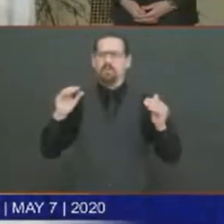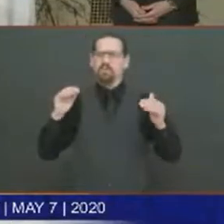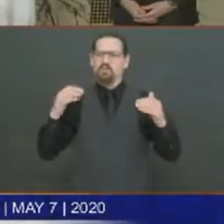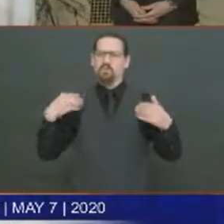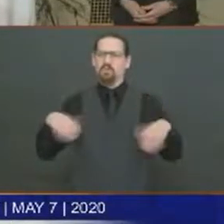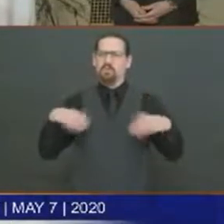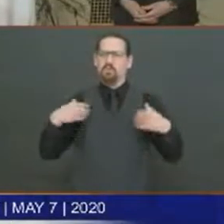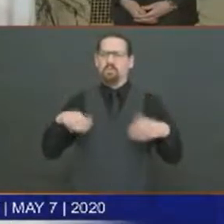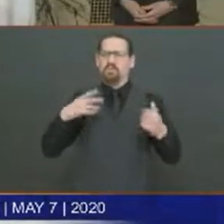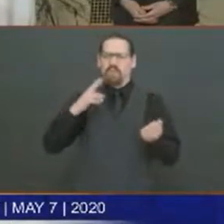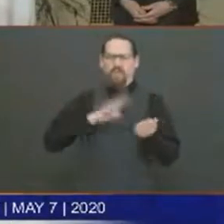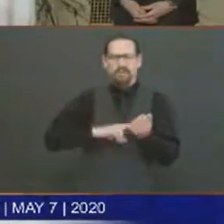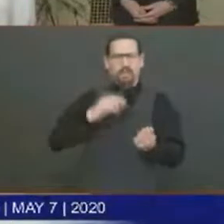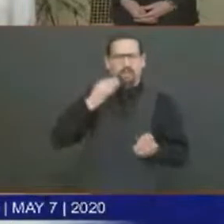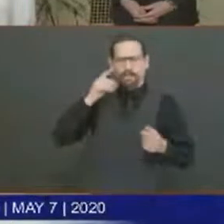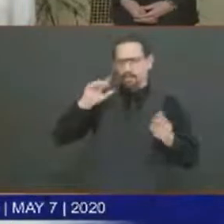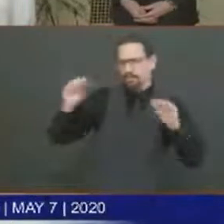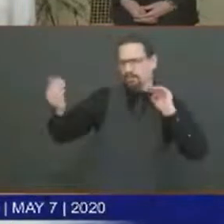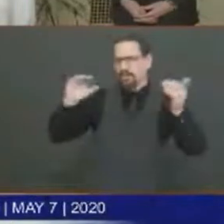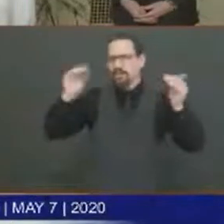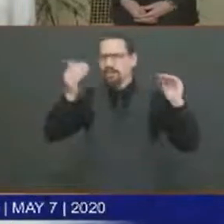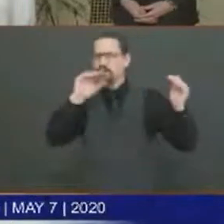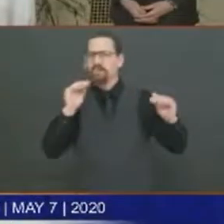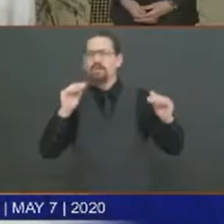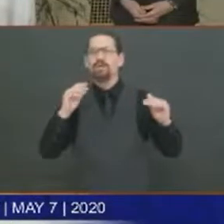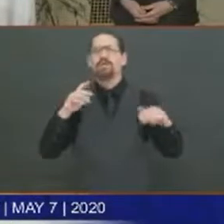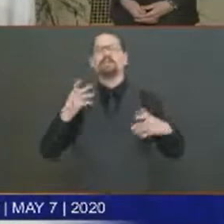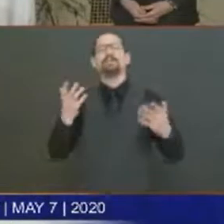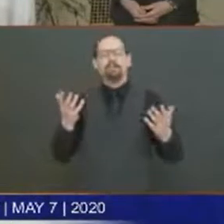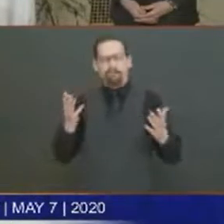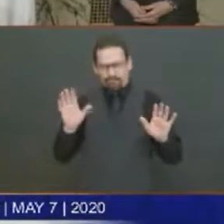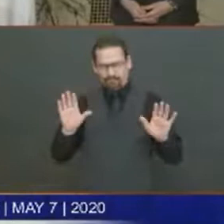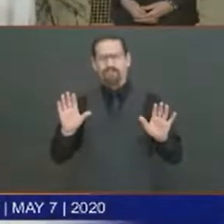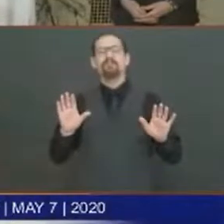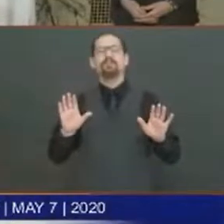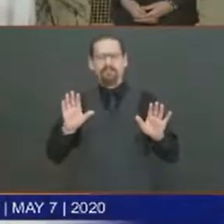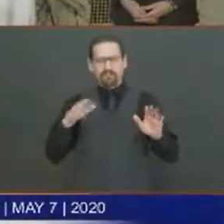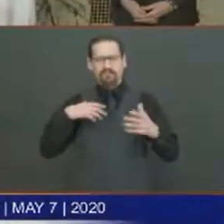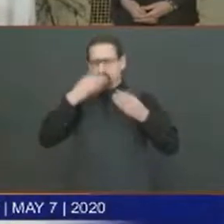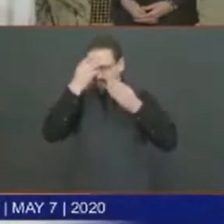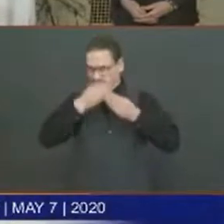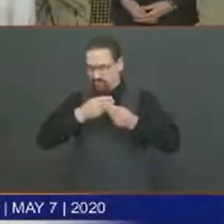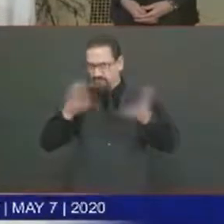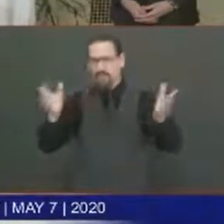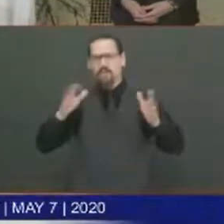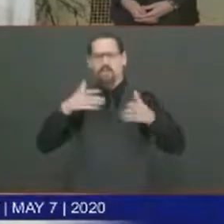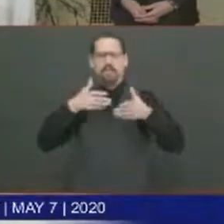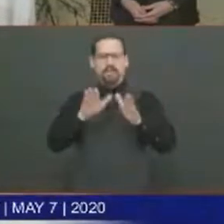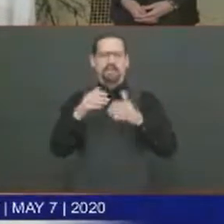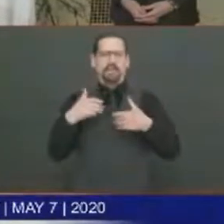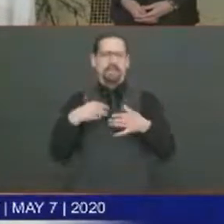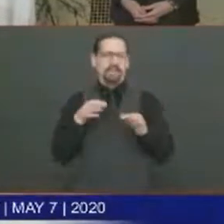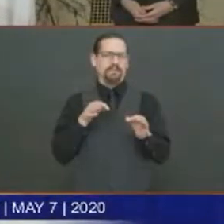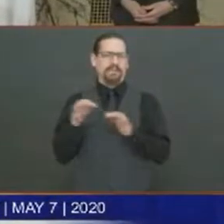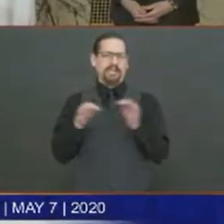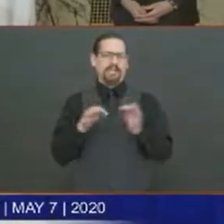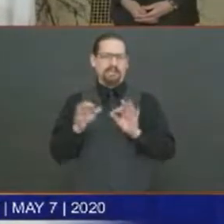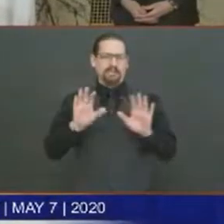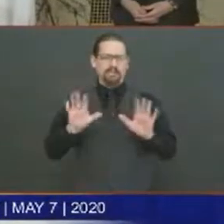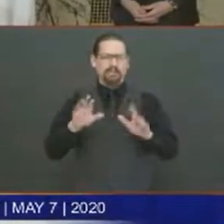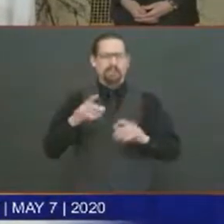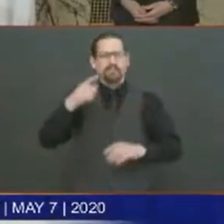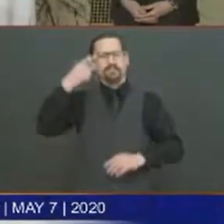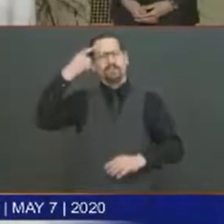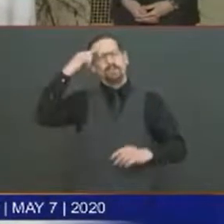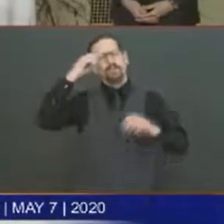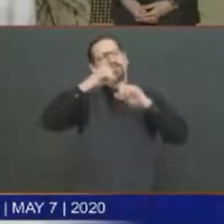facilities. I want to add one bit of context so that we can look at the full picture as well.